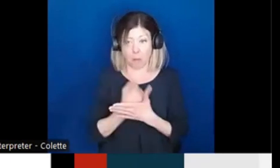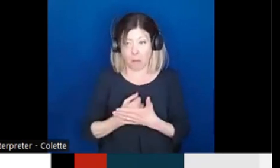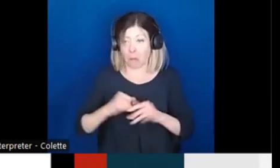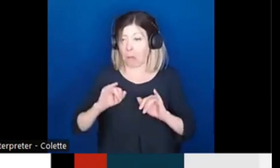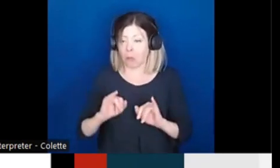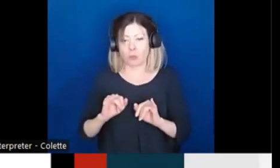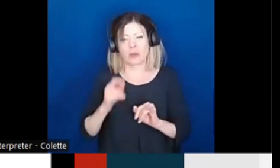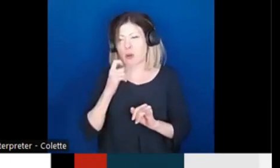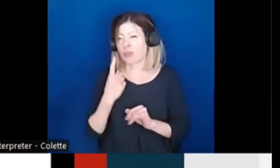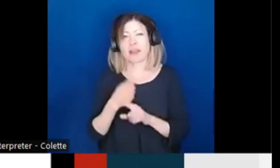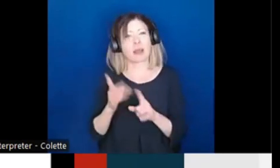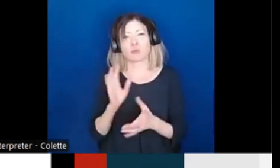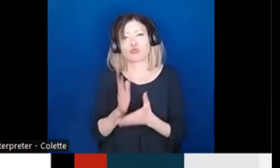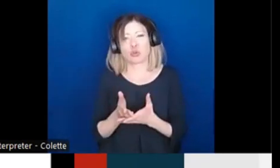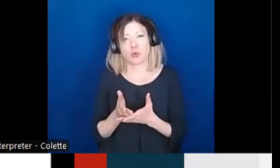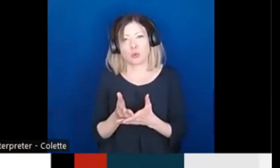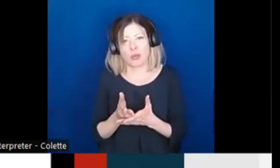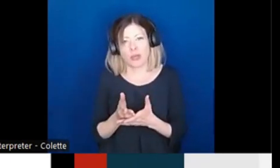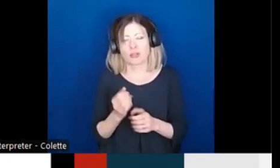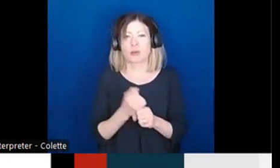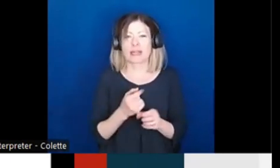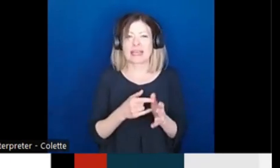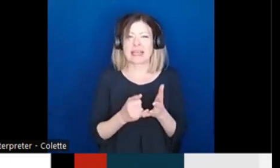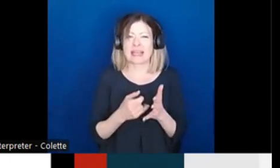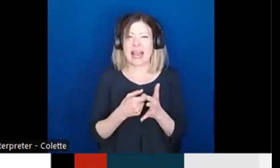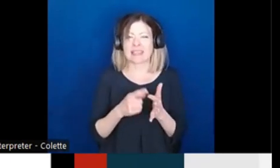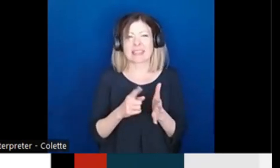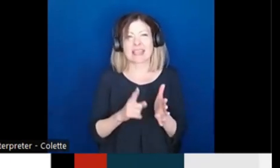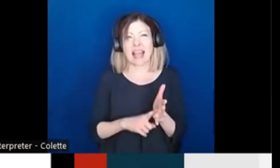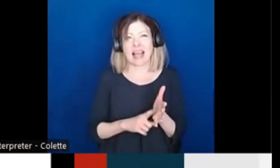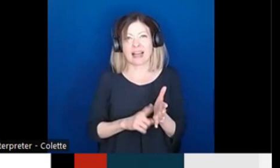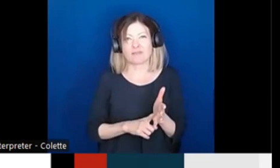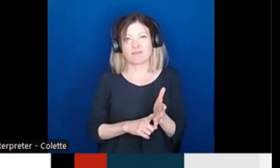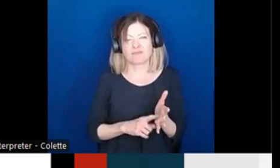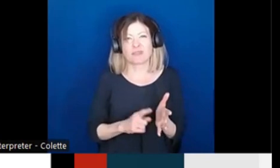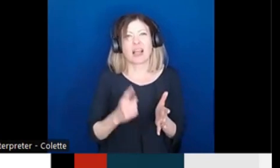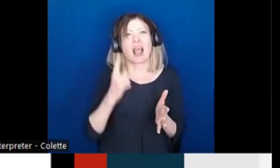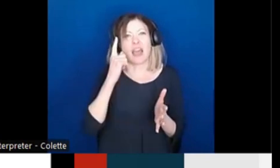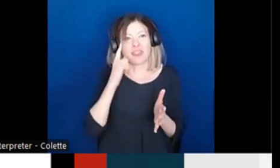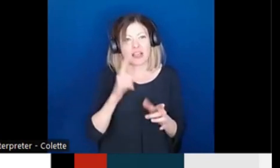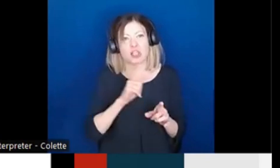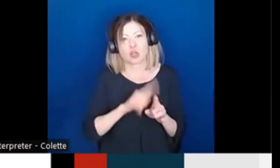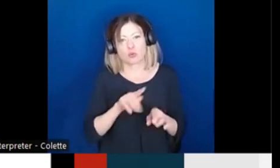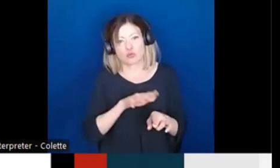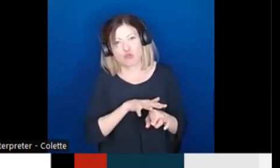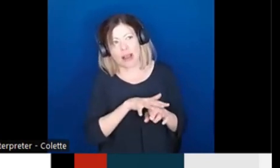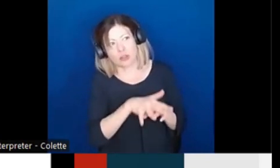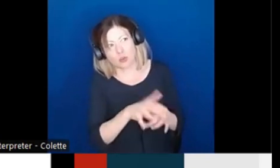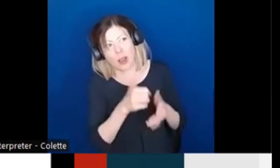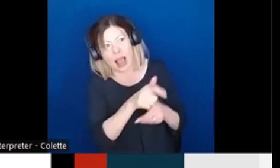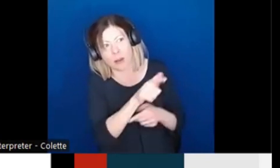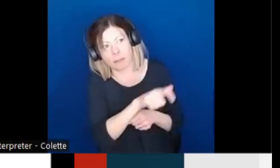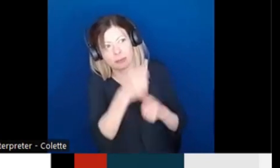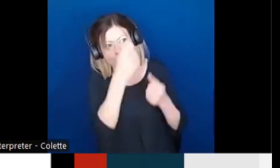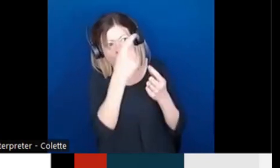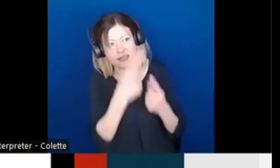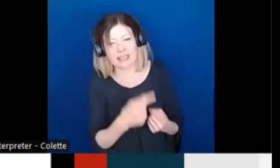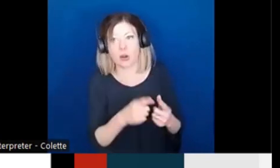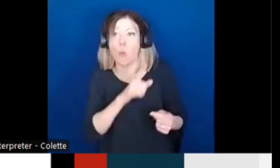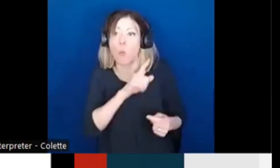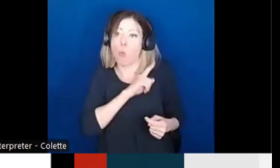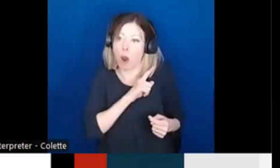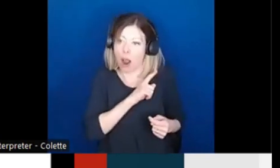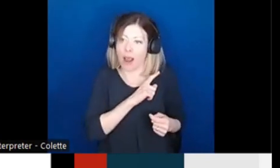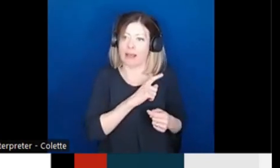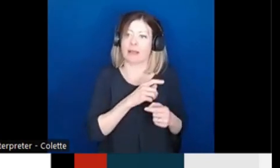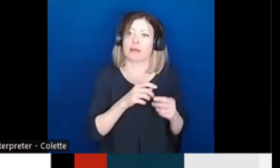trying to do is to make people, as she saw it, understand why the Brontes wrote the way they did. A bit dark, a bit morbid,